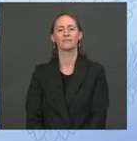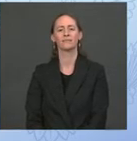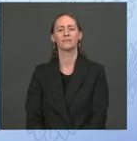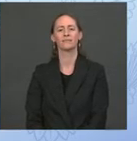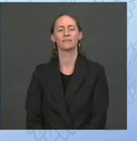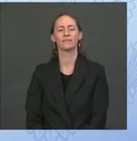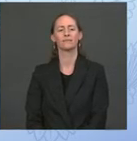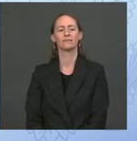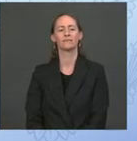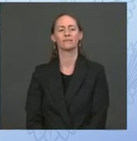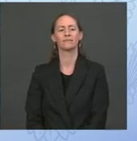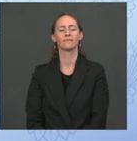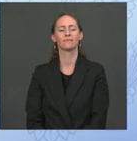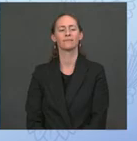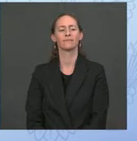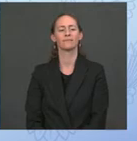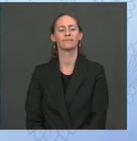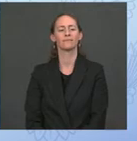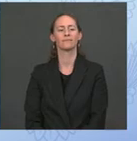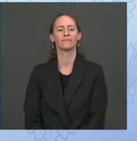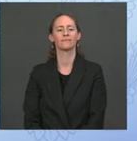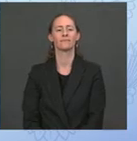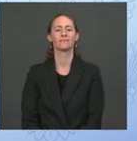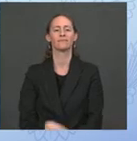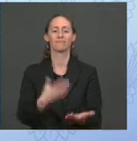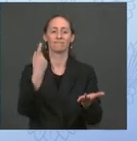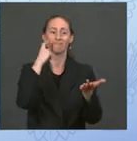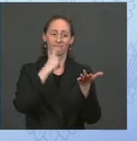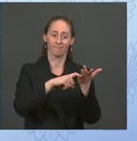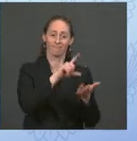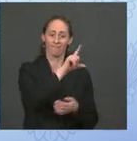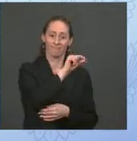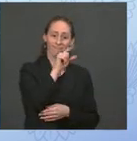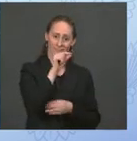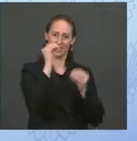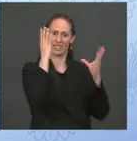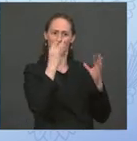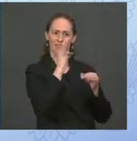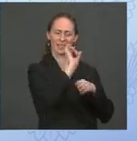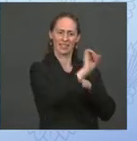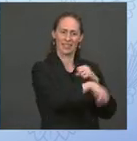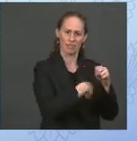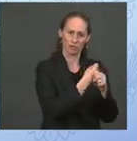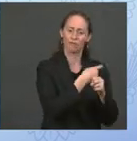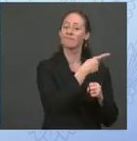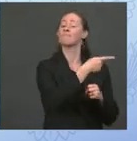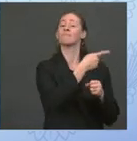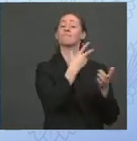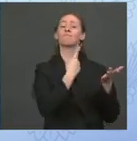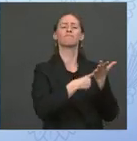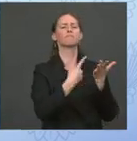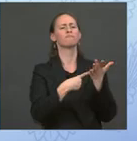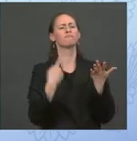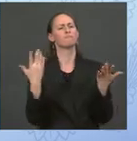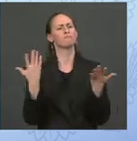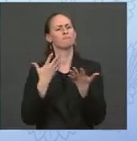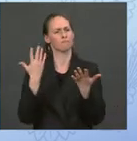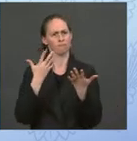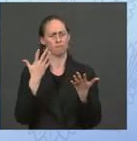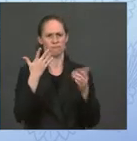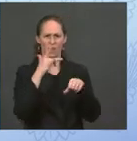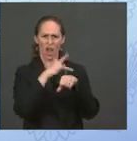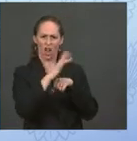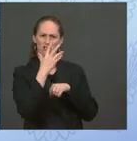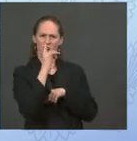So we had the 2020 Teacher of the Year talking about early childhood education and talking